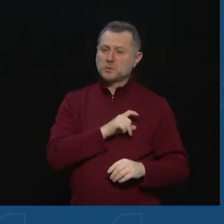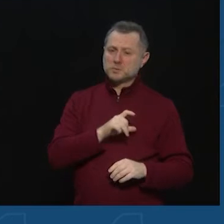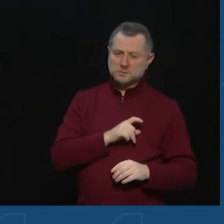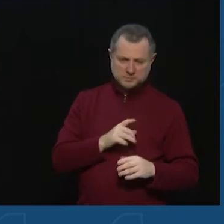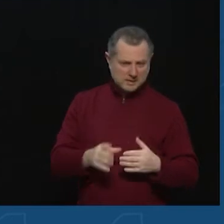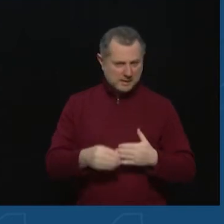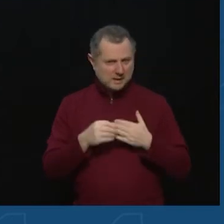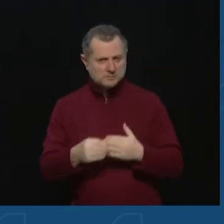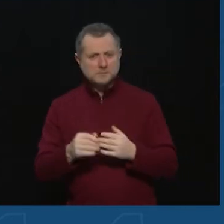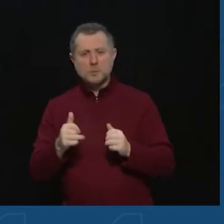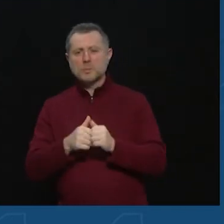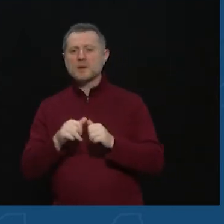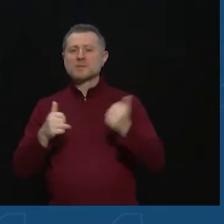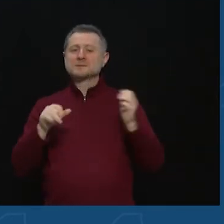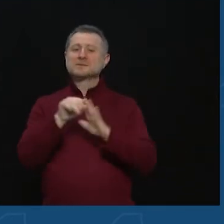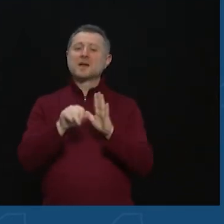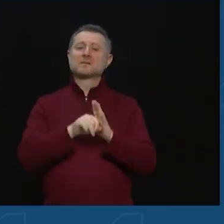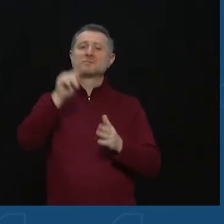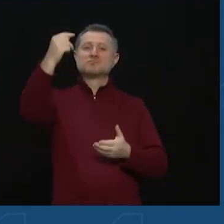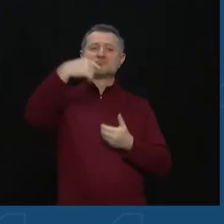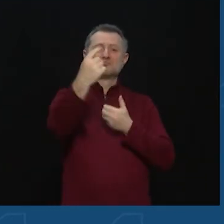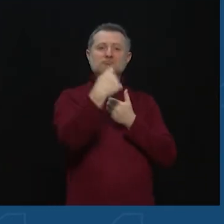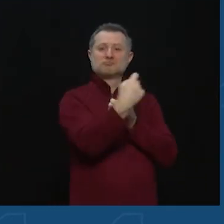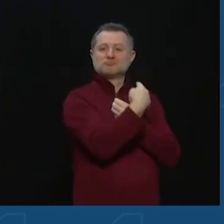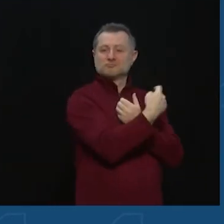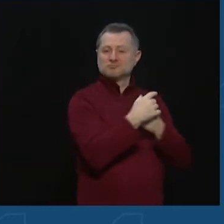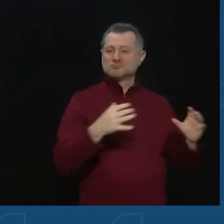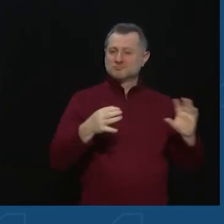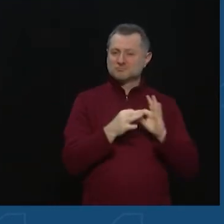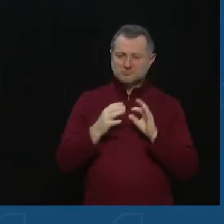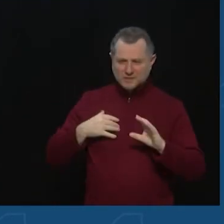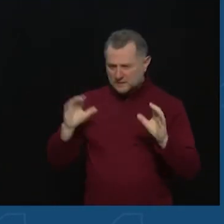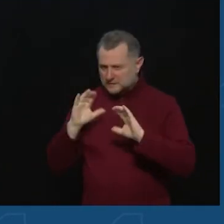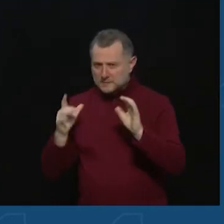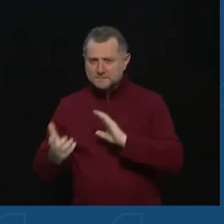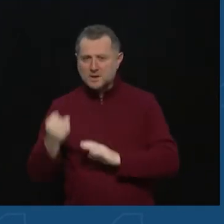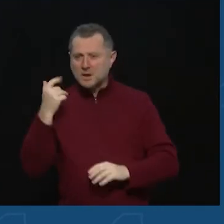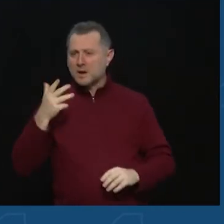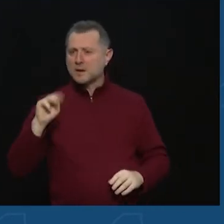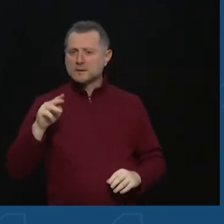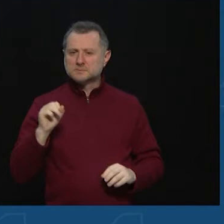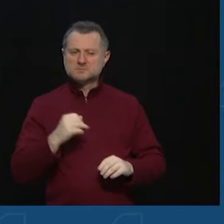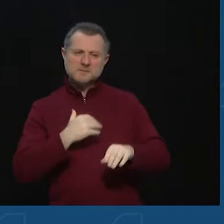find those guns and stop them before they get to the streets of the Bronx where I was this morning.